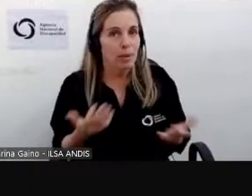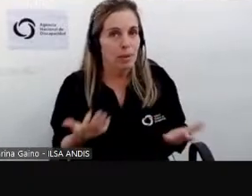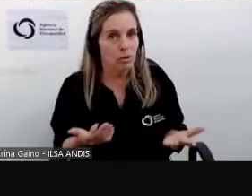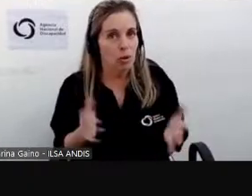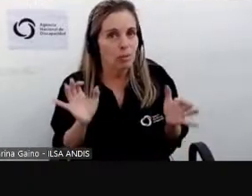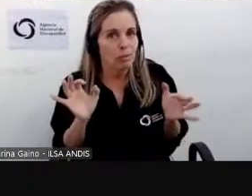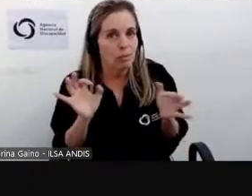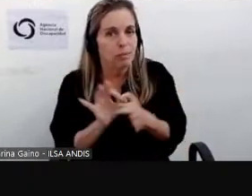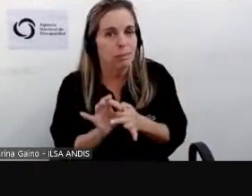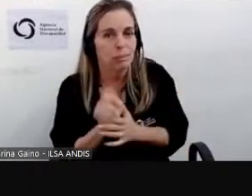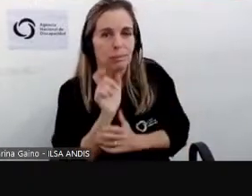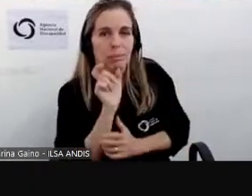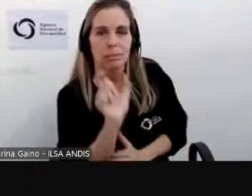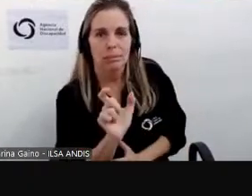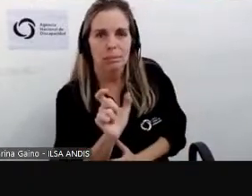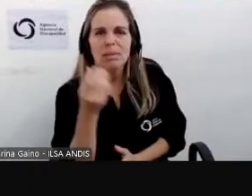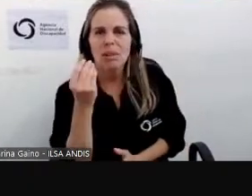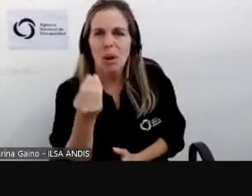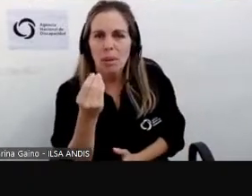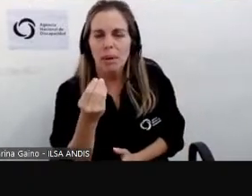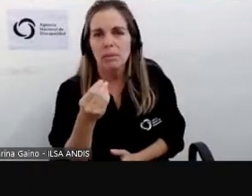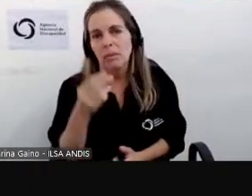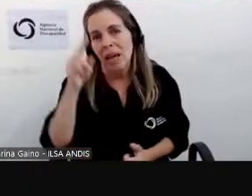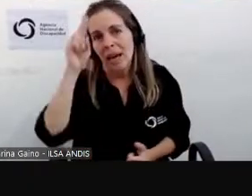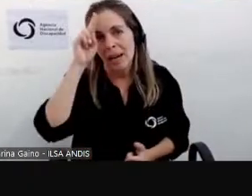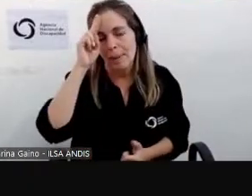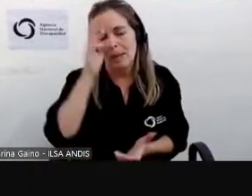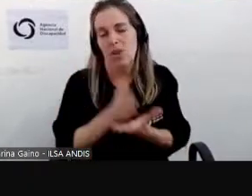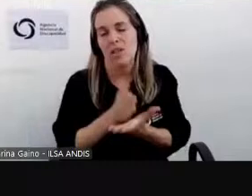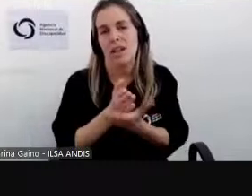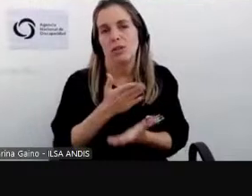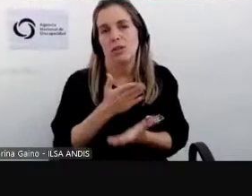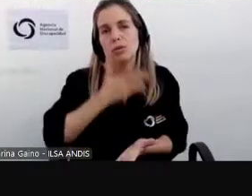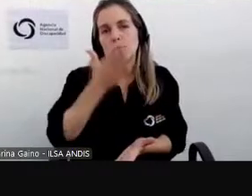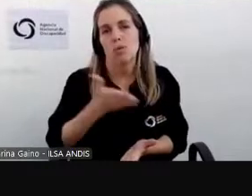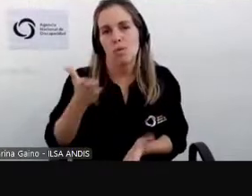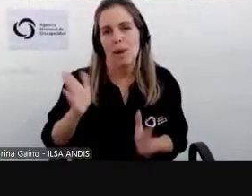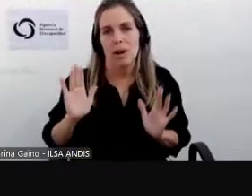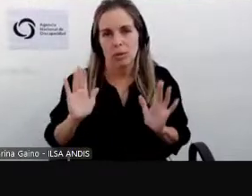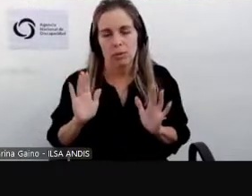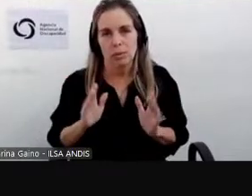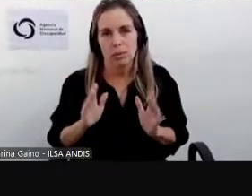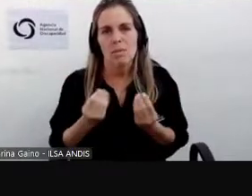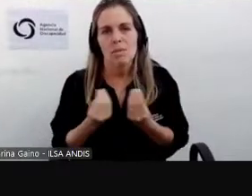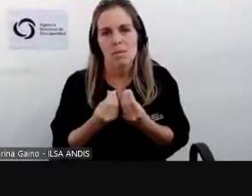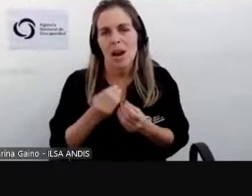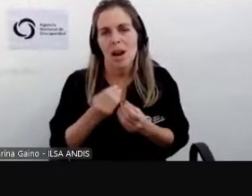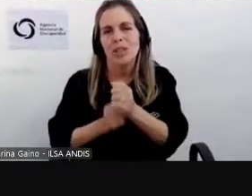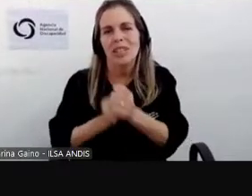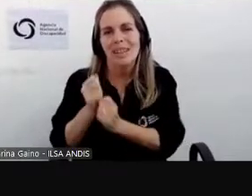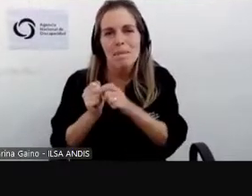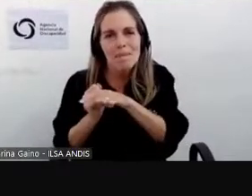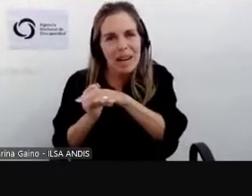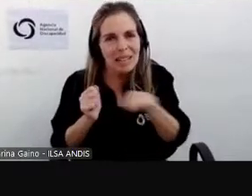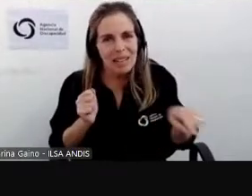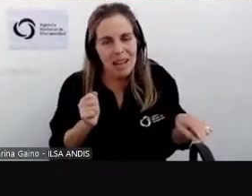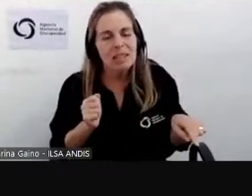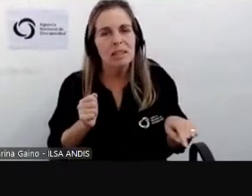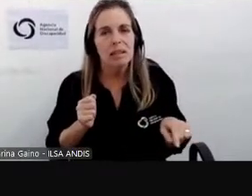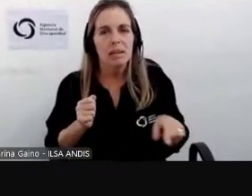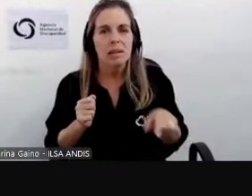commitment? As regards due diligence and in general is respecting and respect of human rights. For many